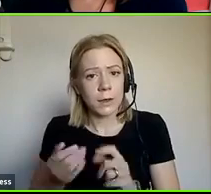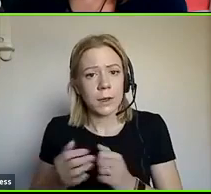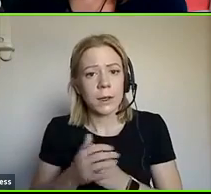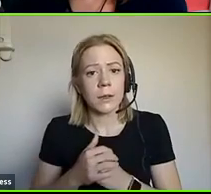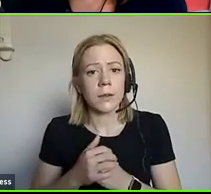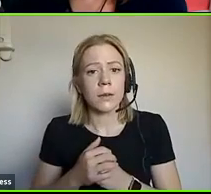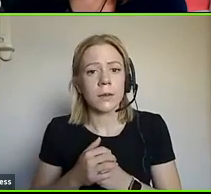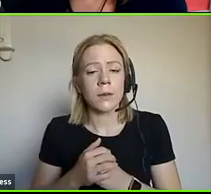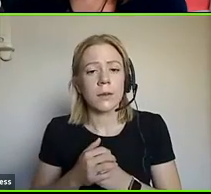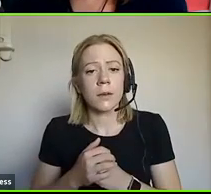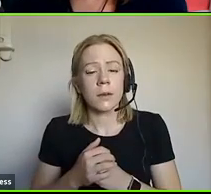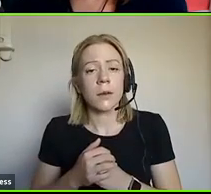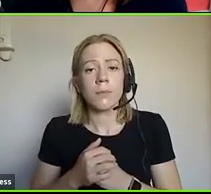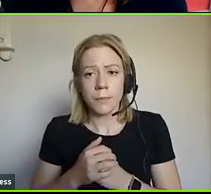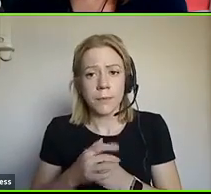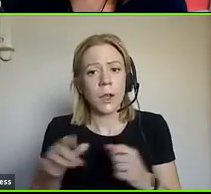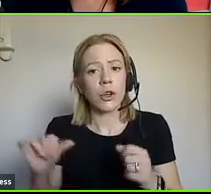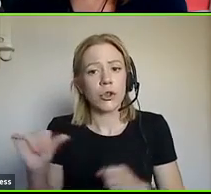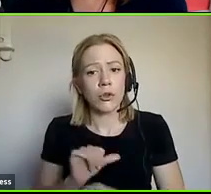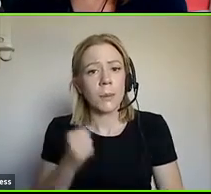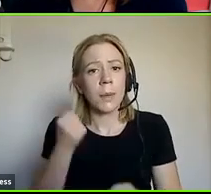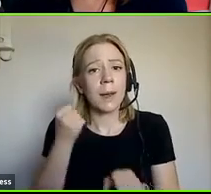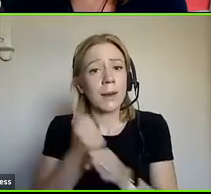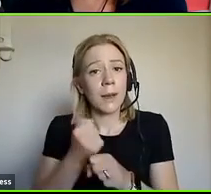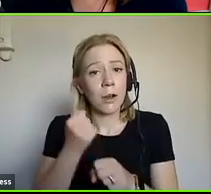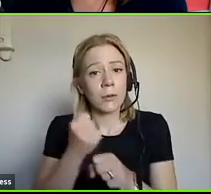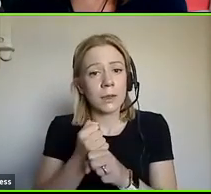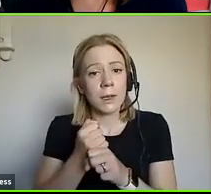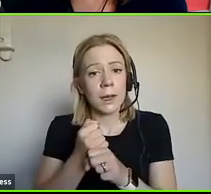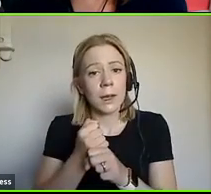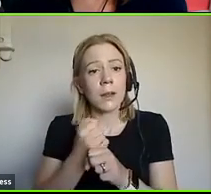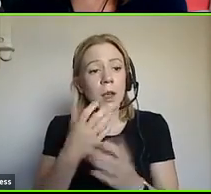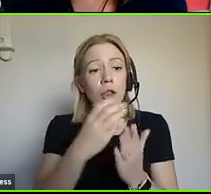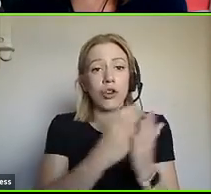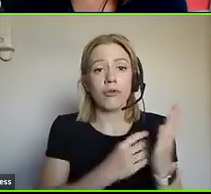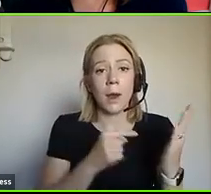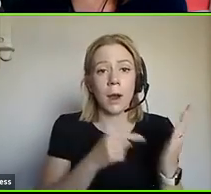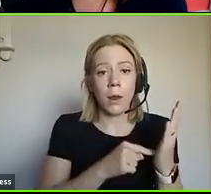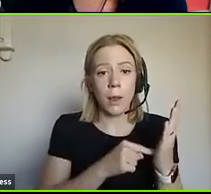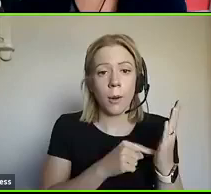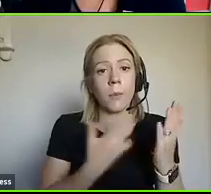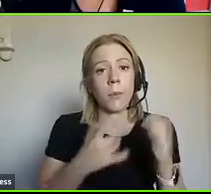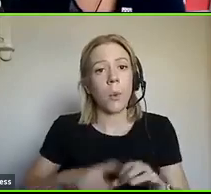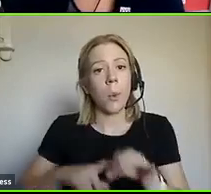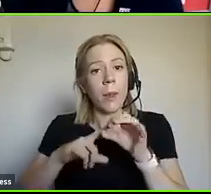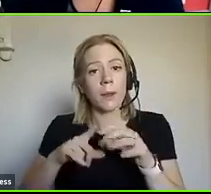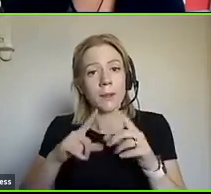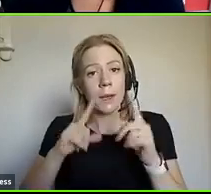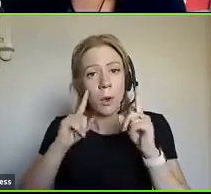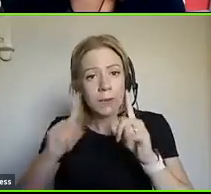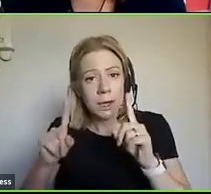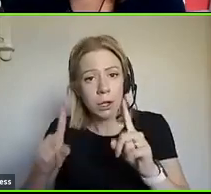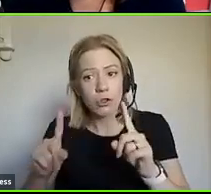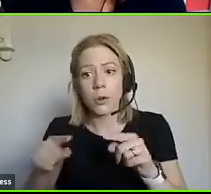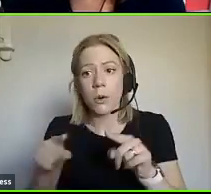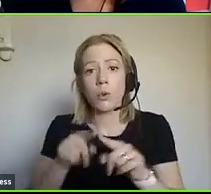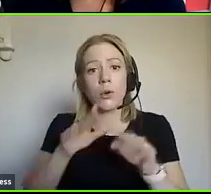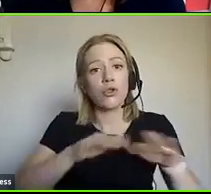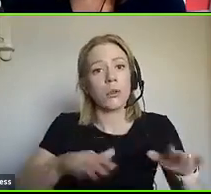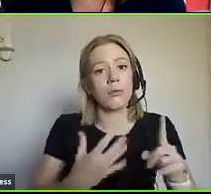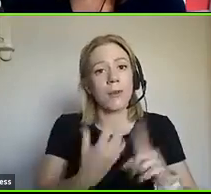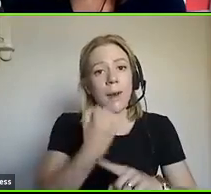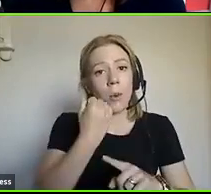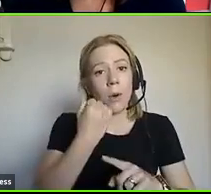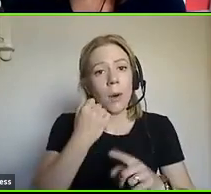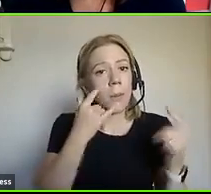be a guarantee that actually the curriculum and quality of teaching and outcomes for children are